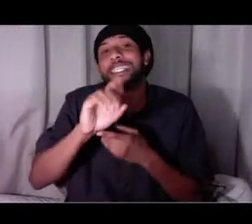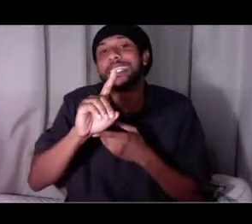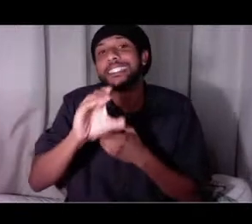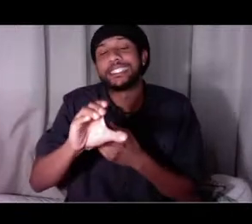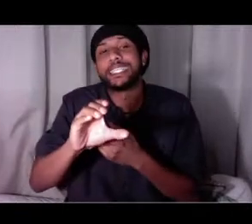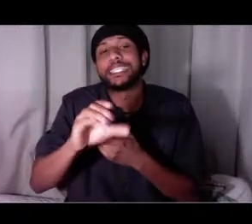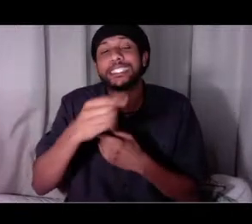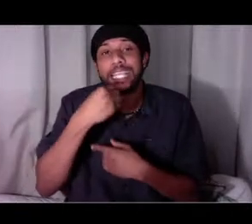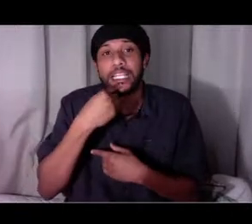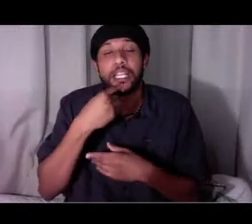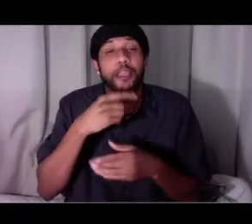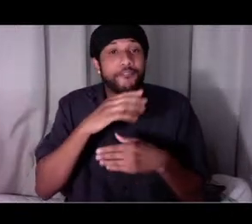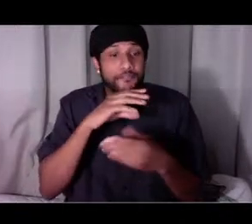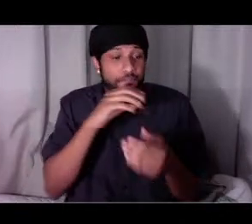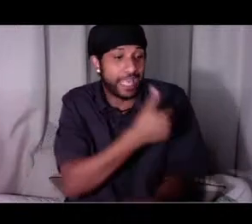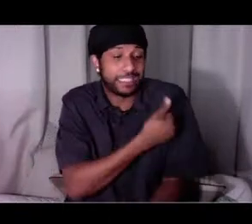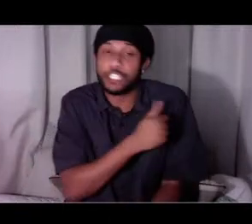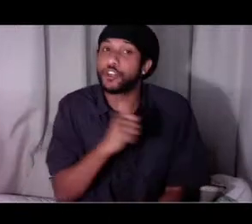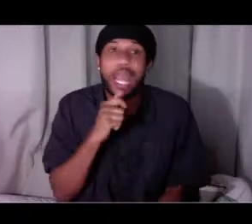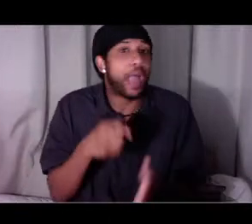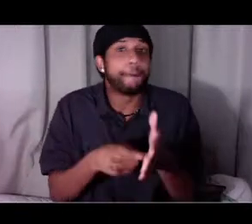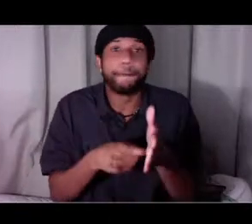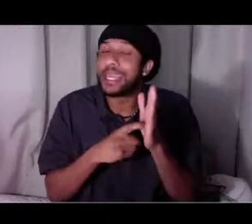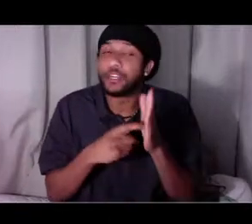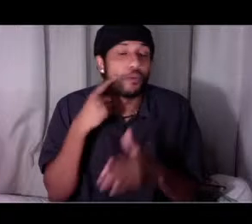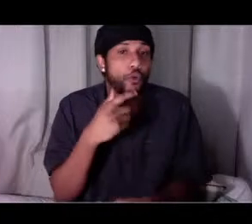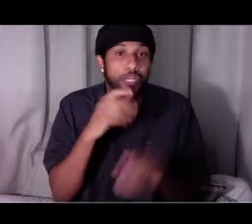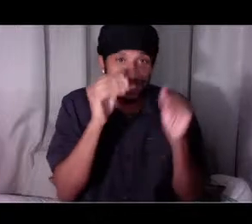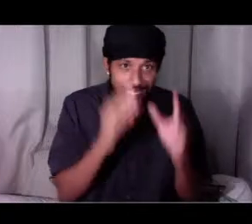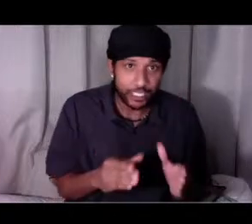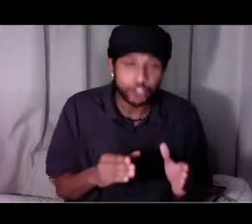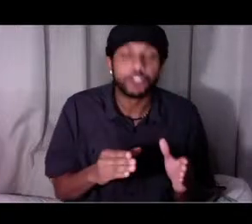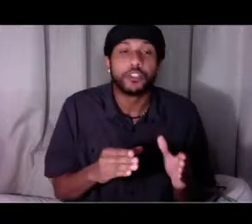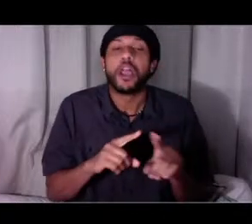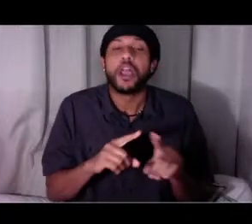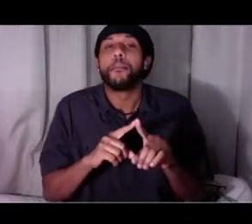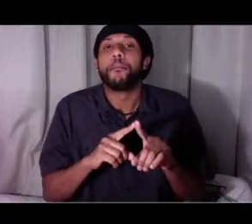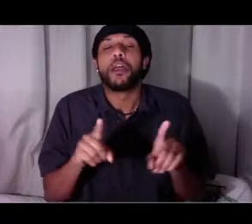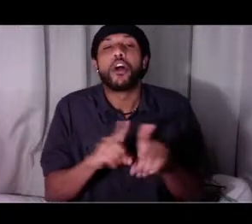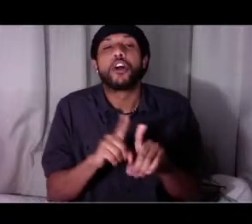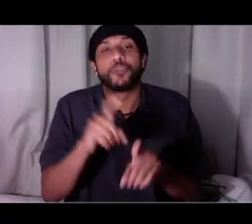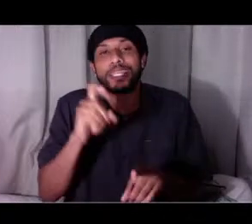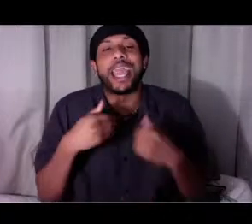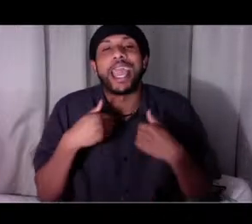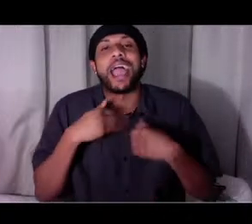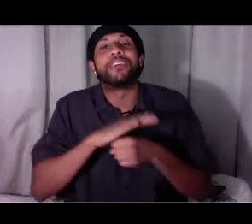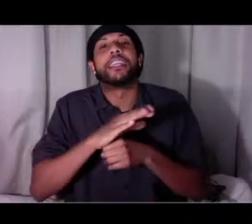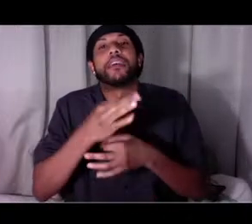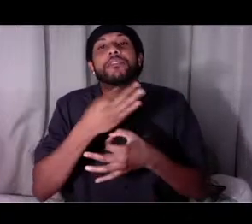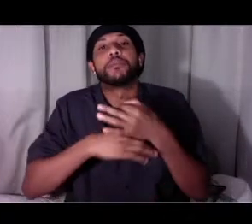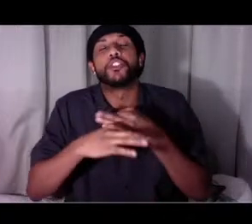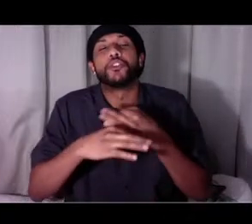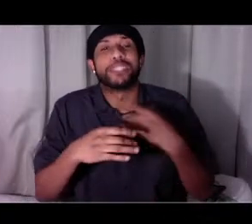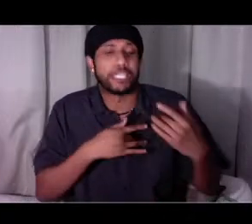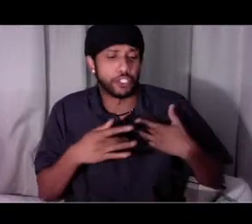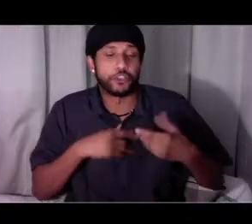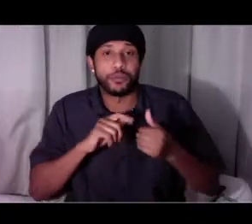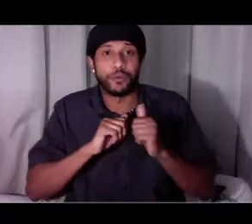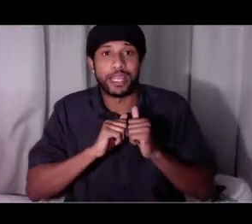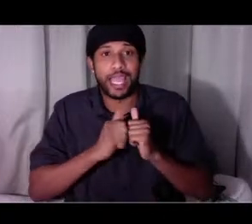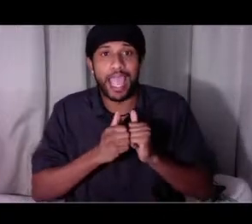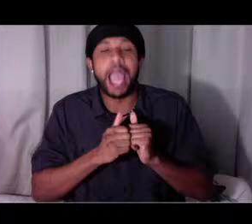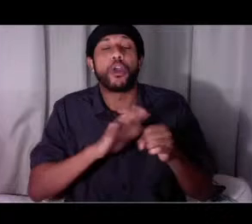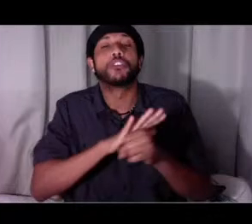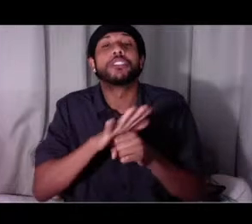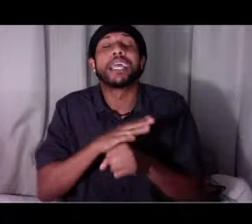not mandatory for teachers but also caution administrators to have enough substitutes This concerns me given how our site is used